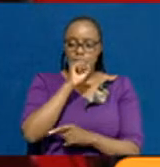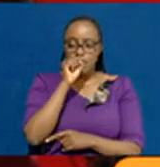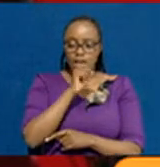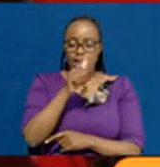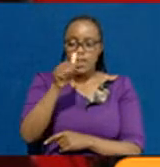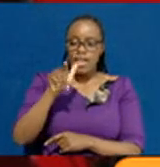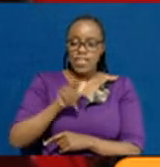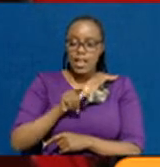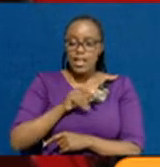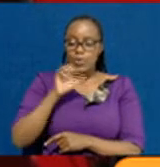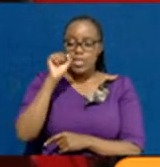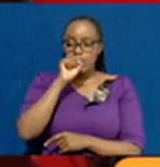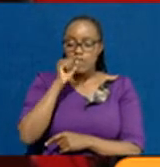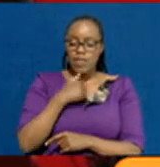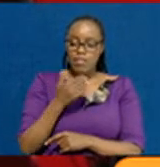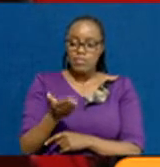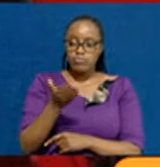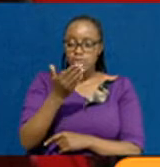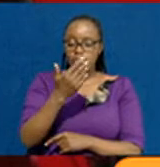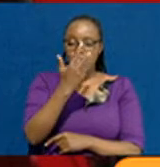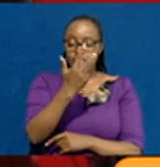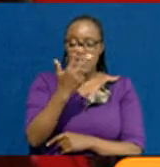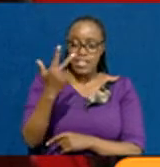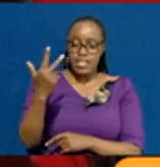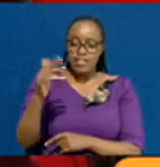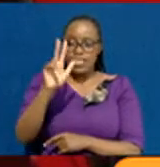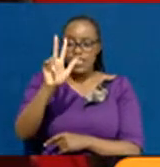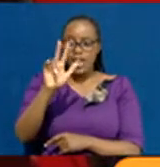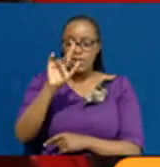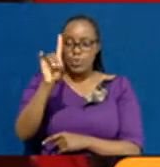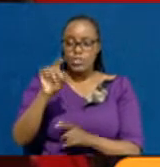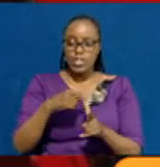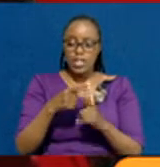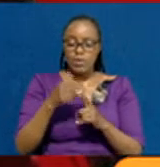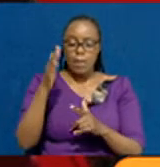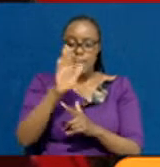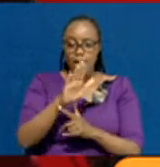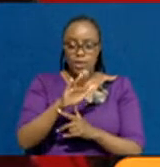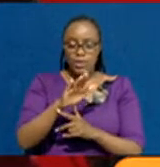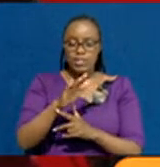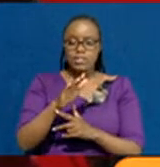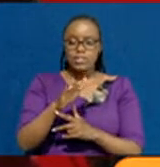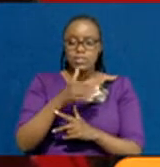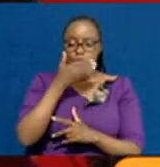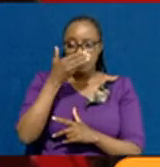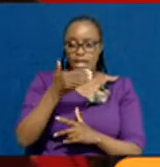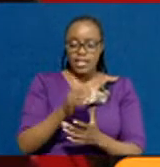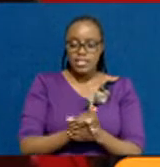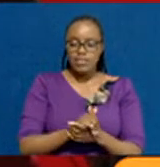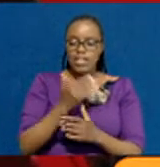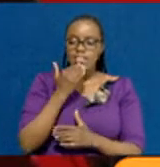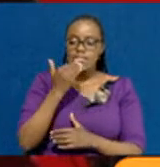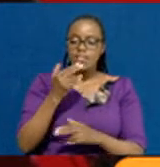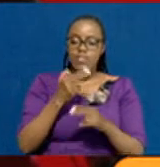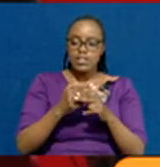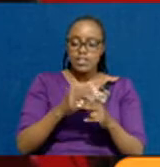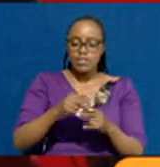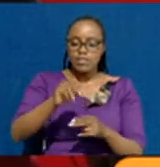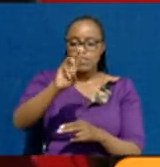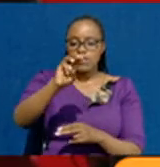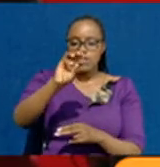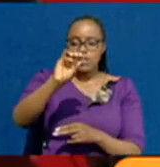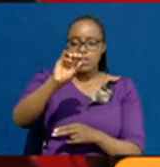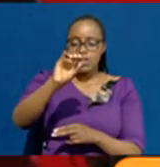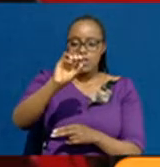a lady here with the microphone. Yes, we'll take them in threes. So the third question, and then I'll come to the next set. Yes, go ahead. Thank you, Trevor. My name is Maureen